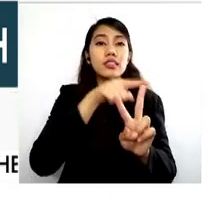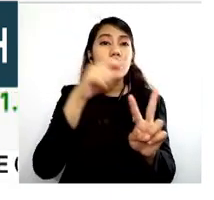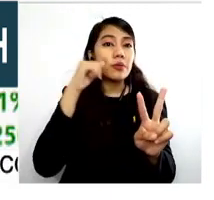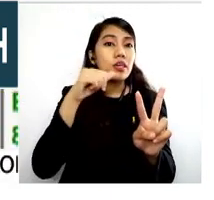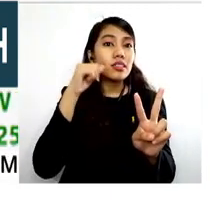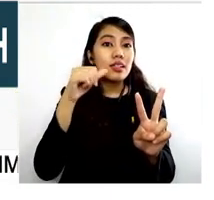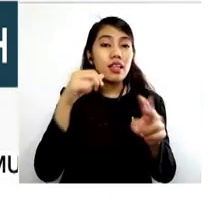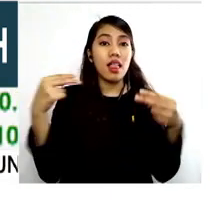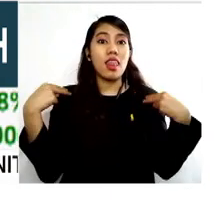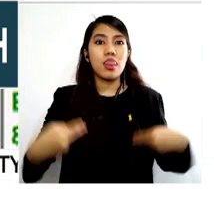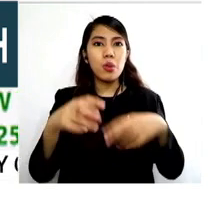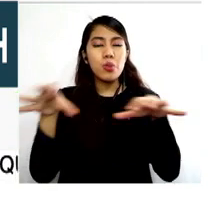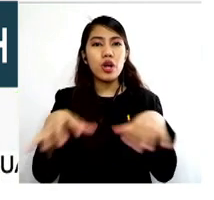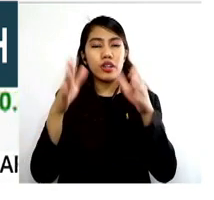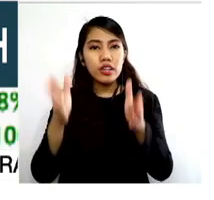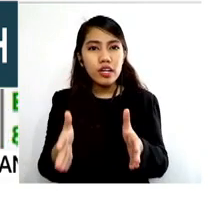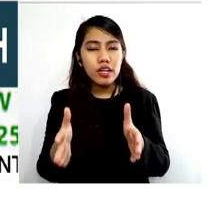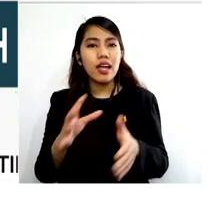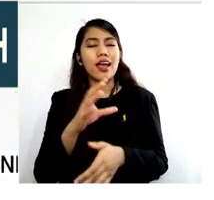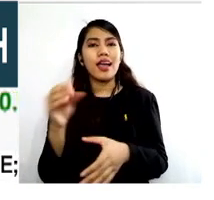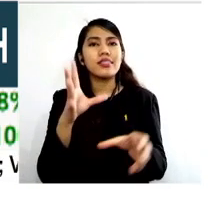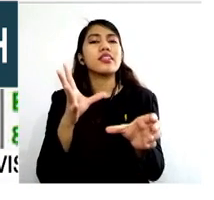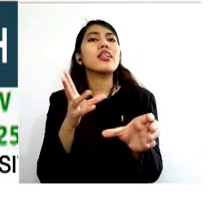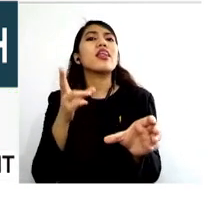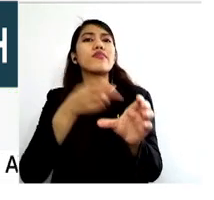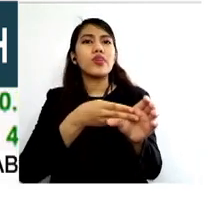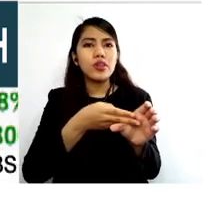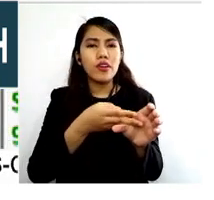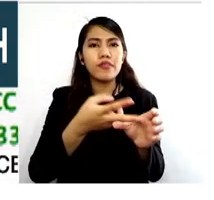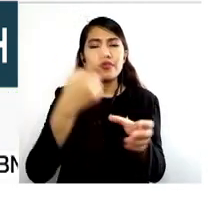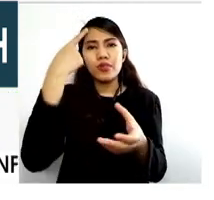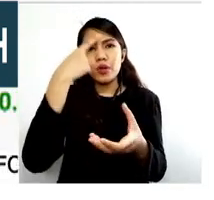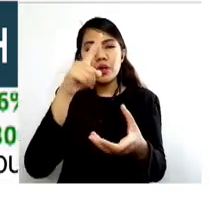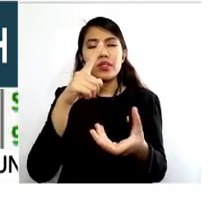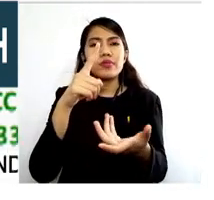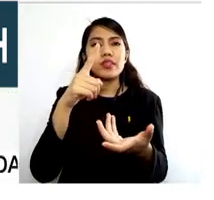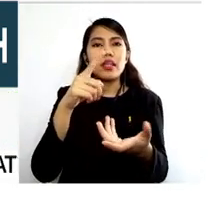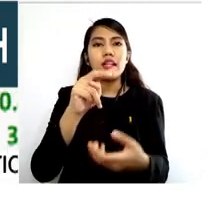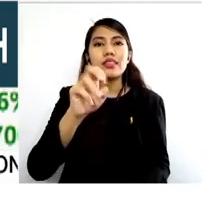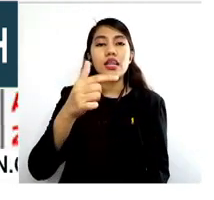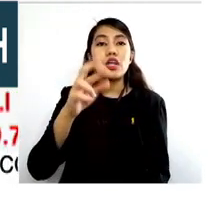At the same time, she was very active in ecumenical movement and Negros. No, mm-hmm. So